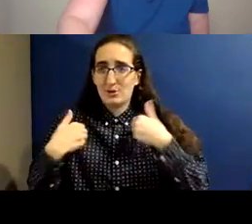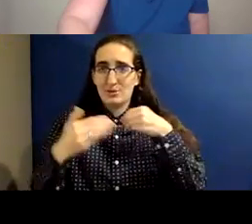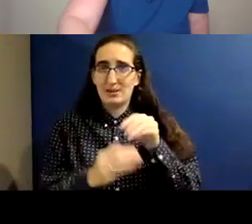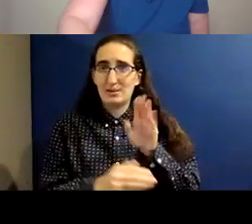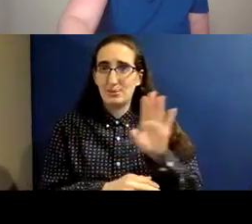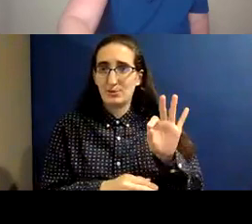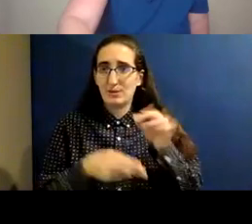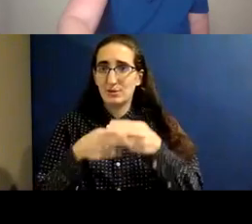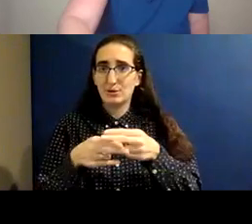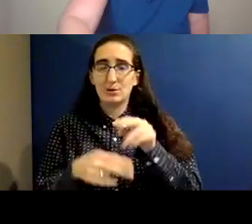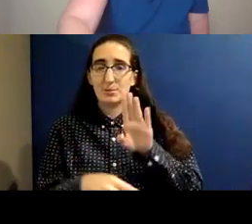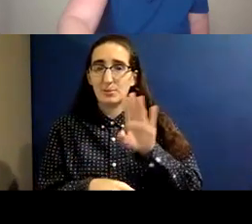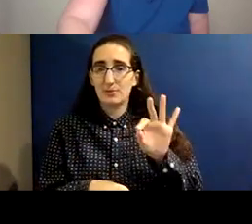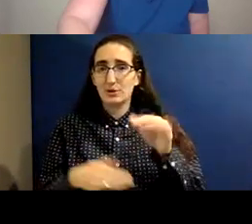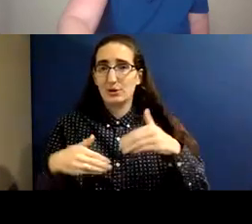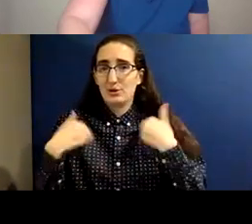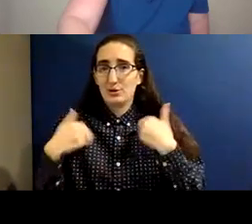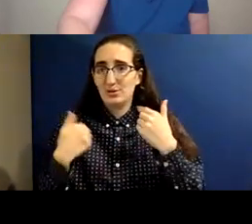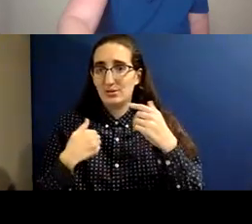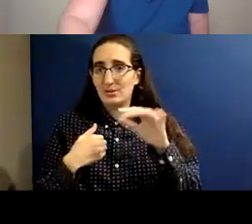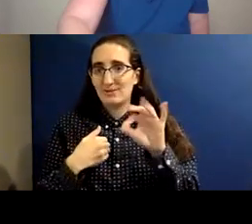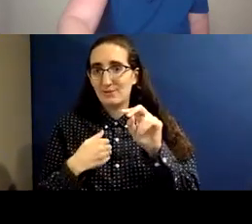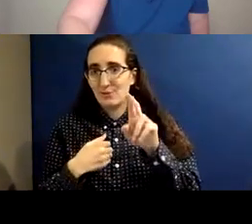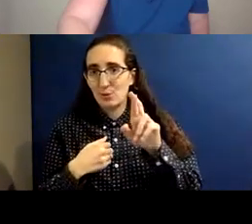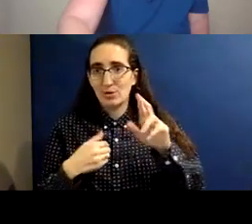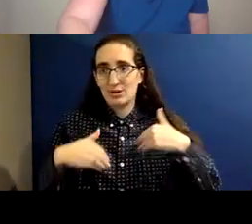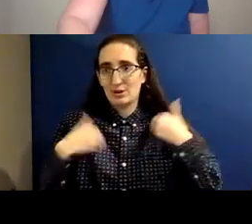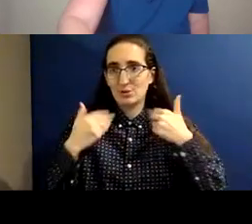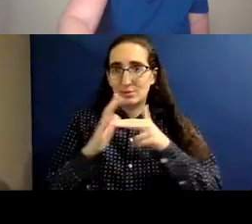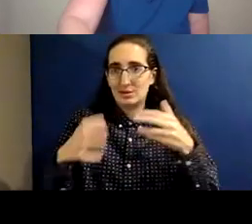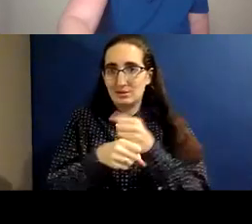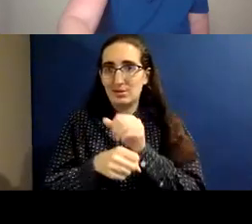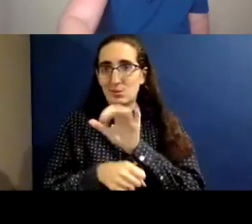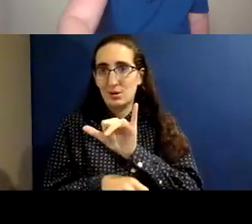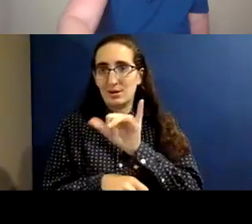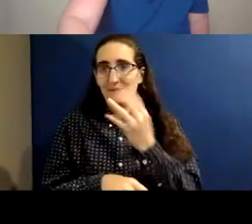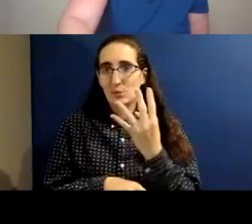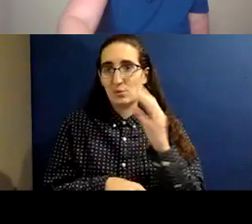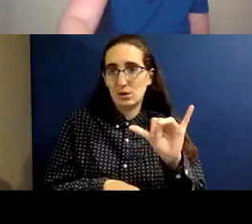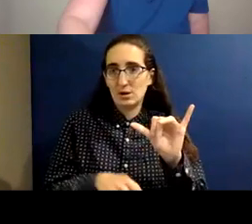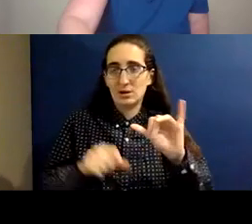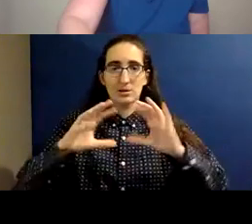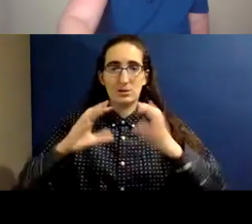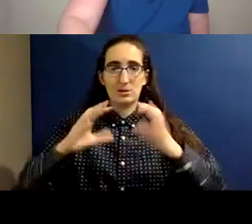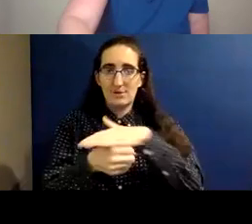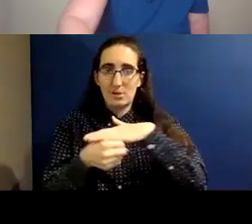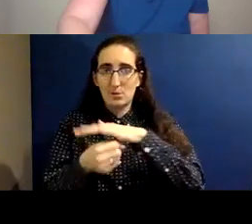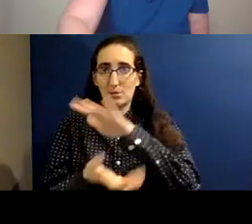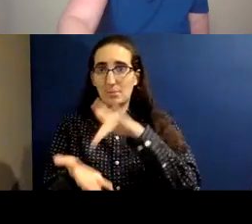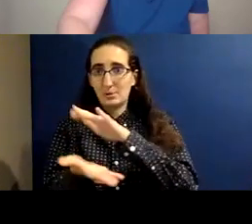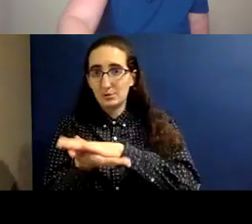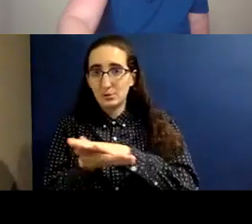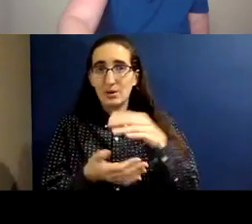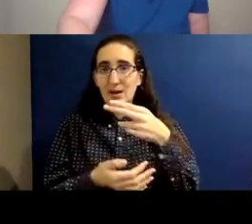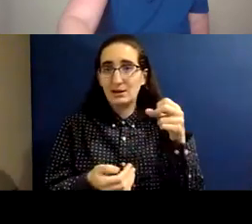that's called Broomfield Youth for Youth, or Y for Y. And they are a group of local middle and high school